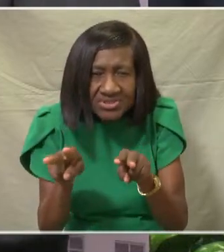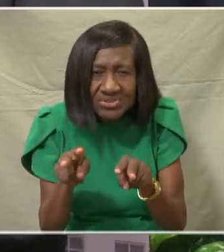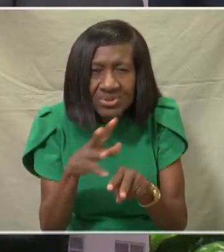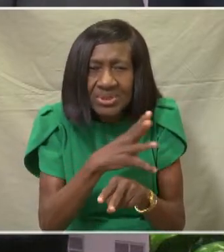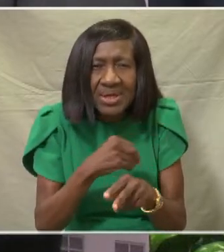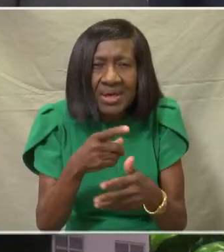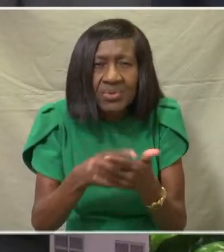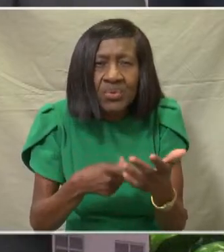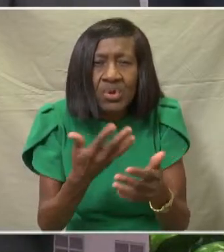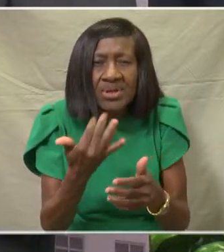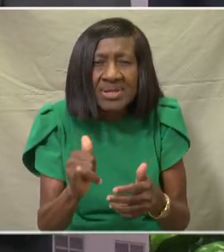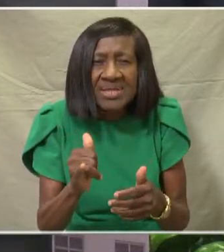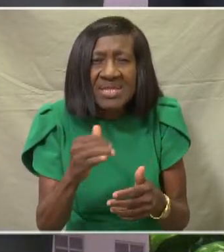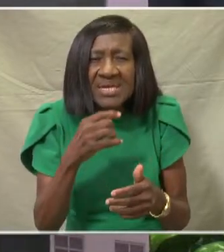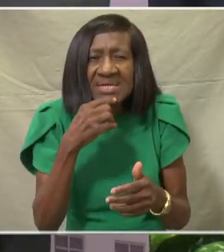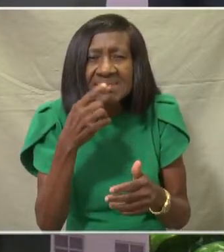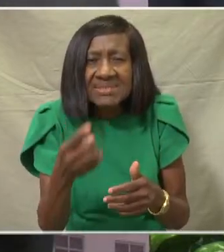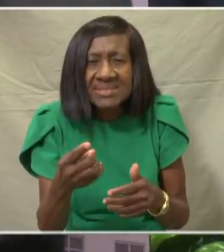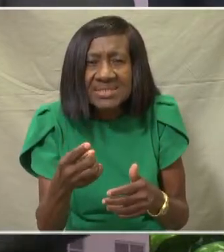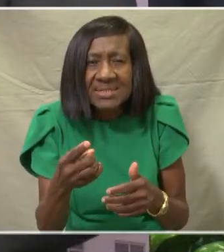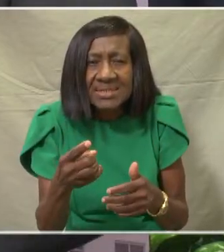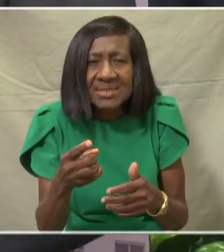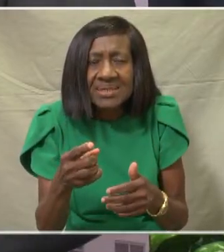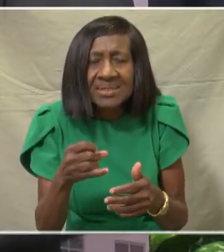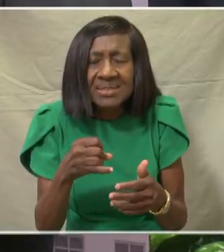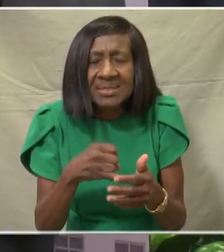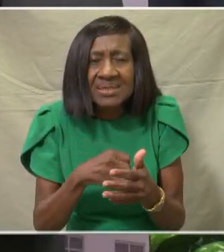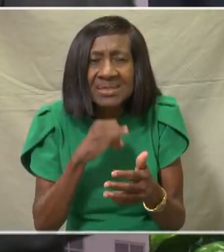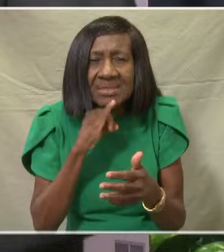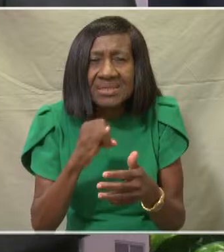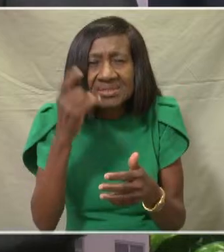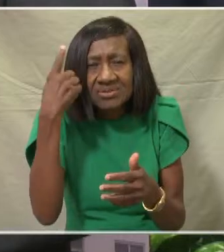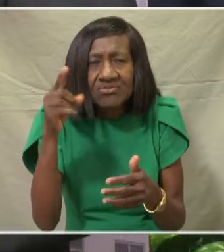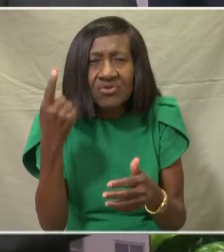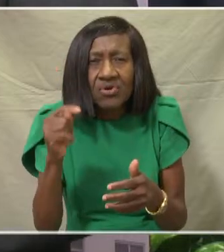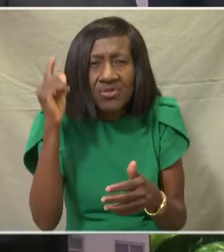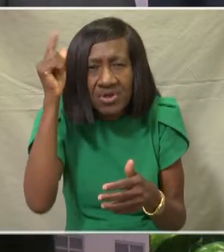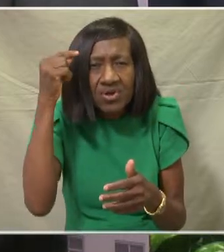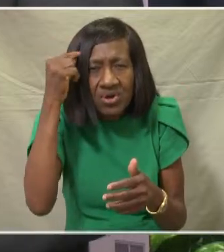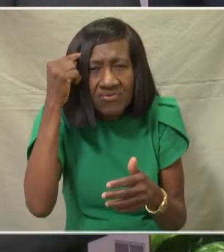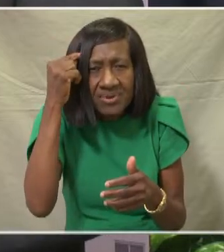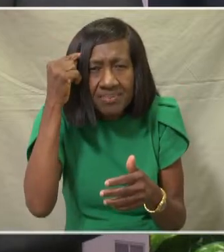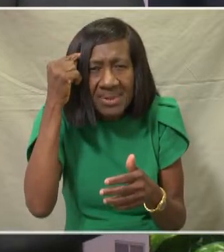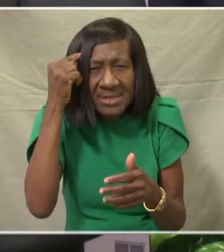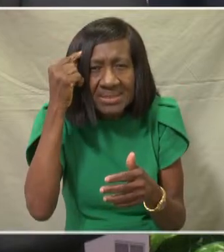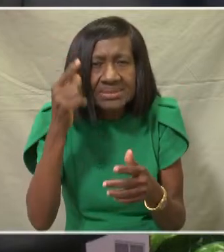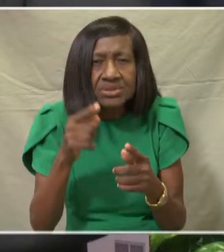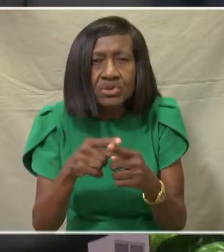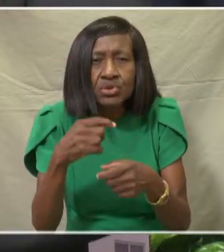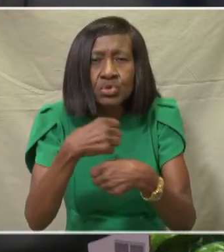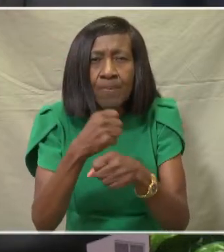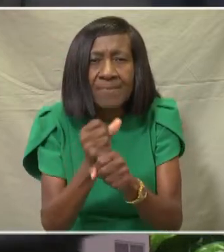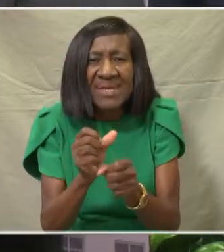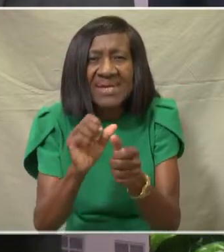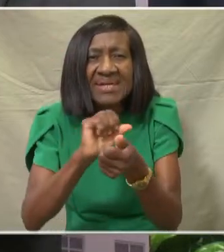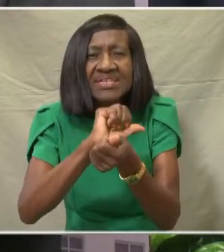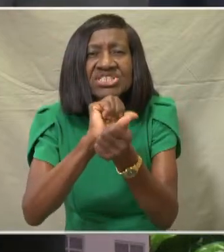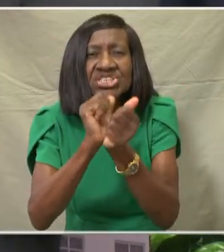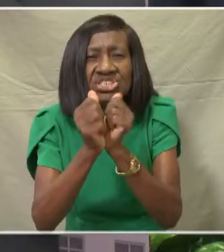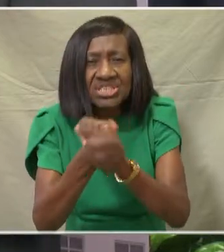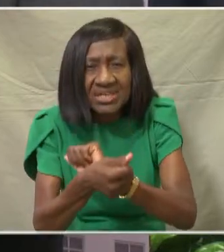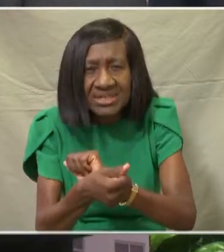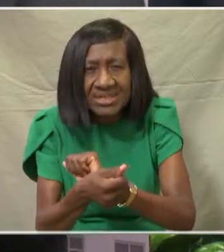generally, it's up to the government of the day to make those changes that are recommended. And it's not something that